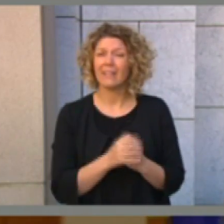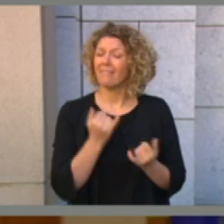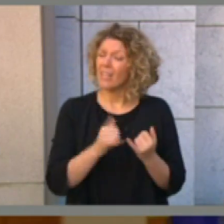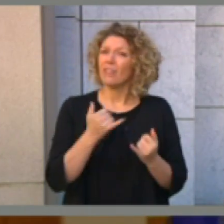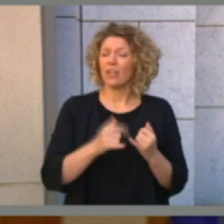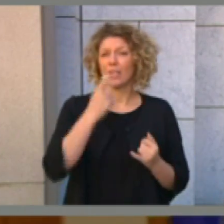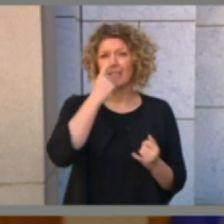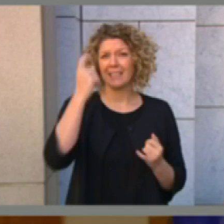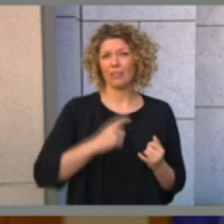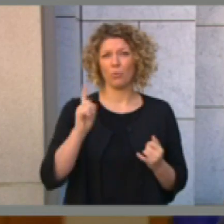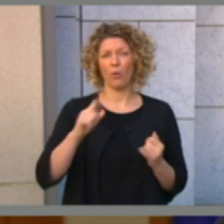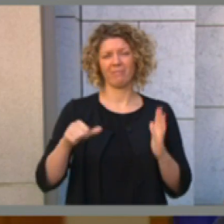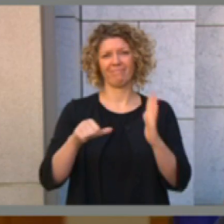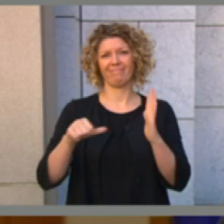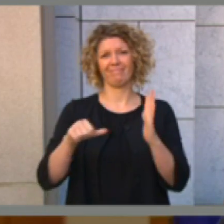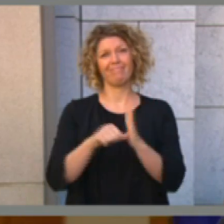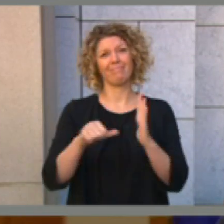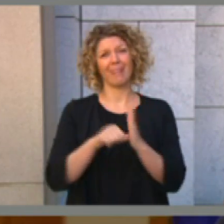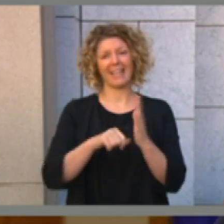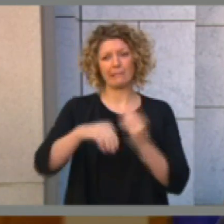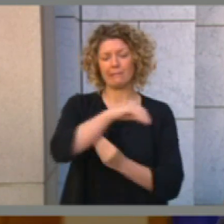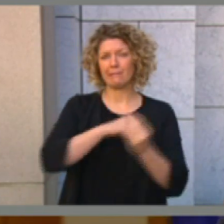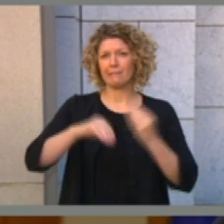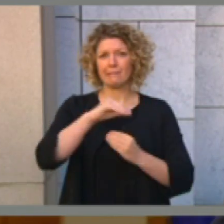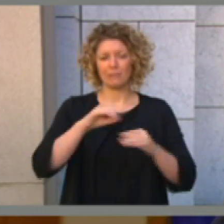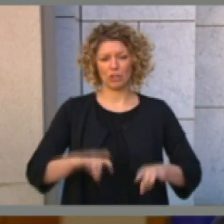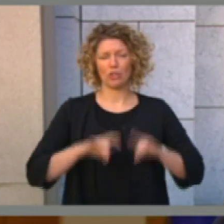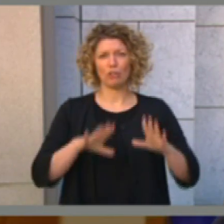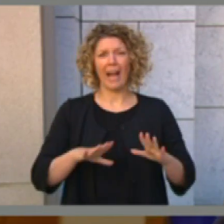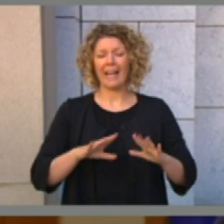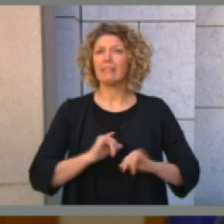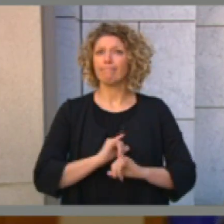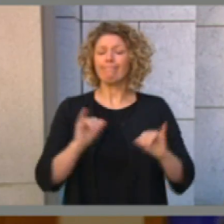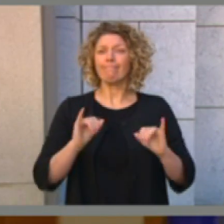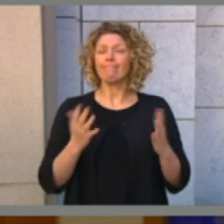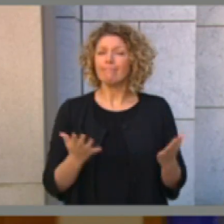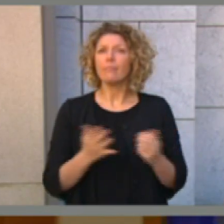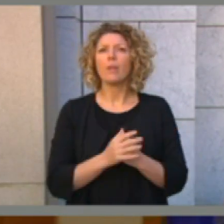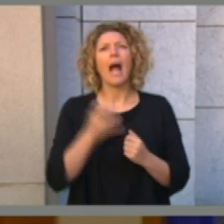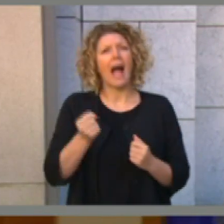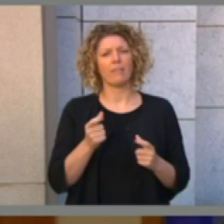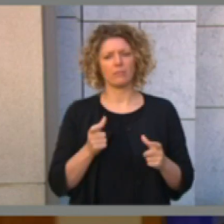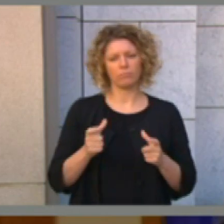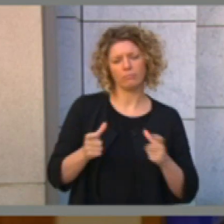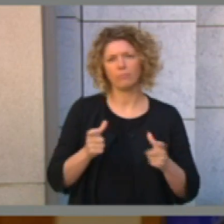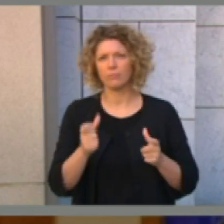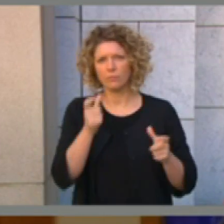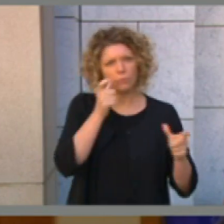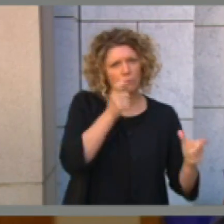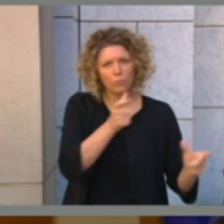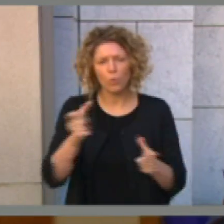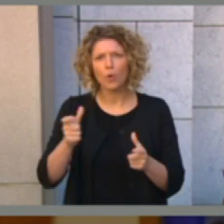significant economic impacts. And as the measures that are put in place, as the protections are put in place to